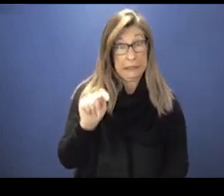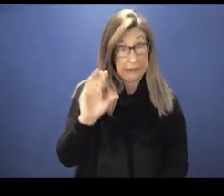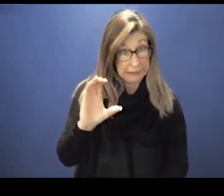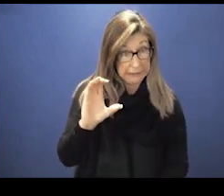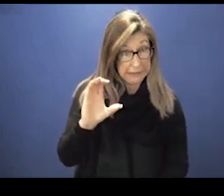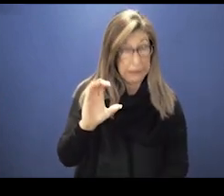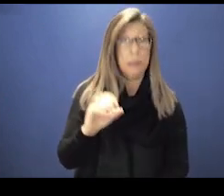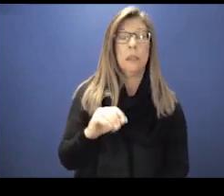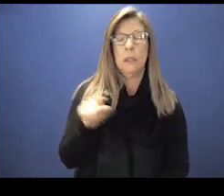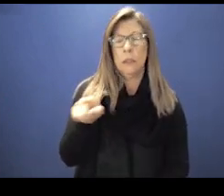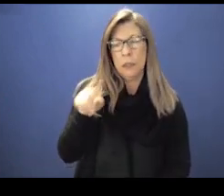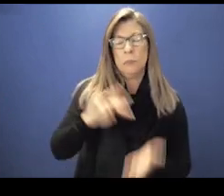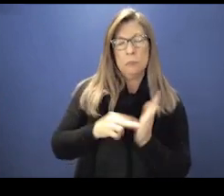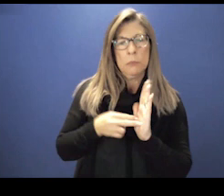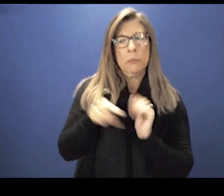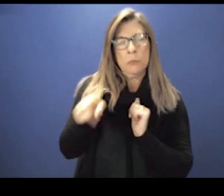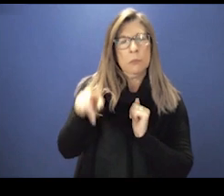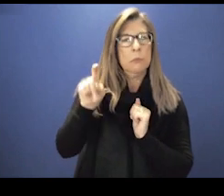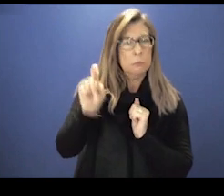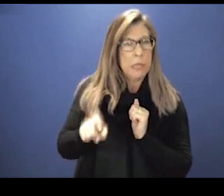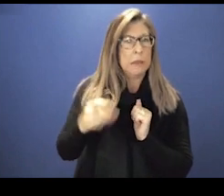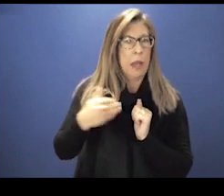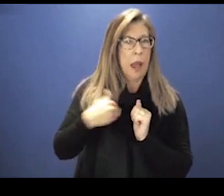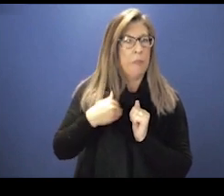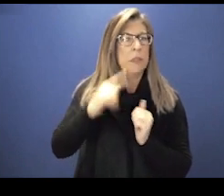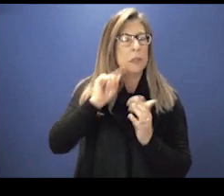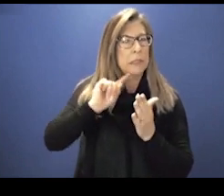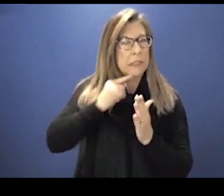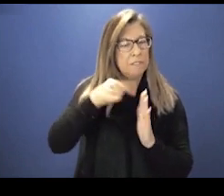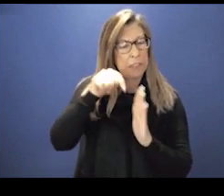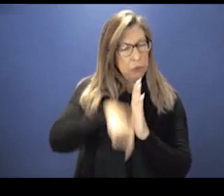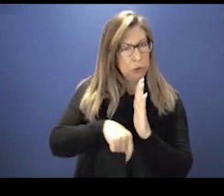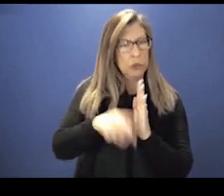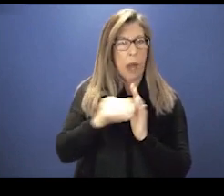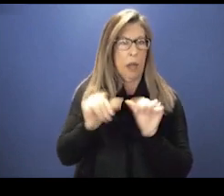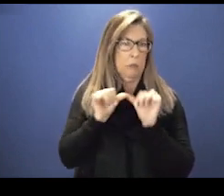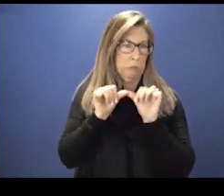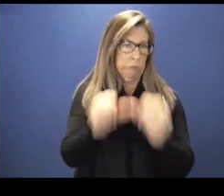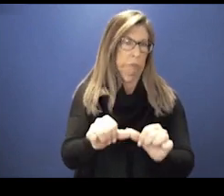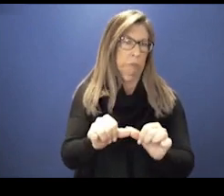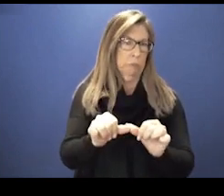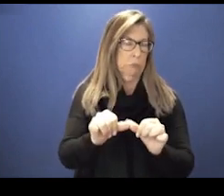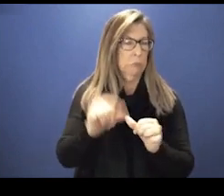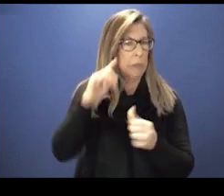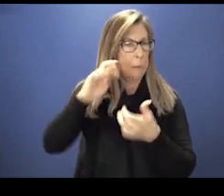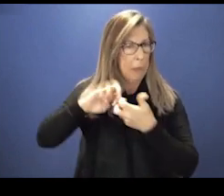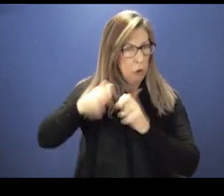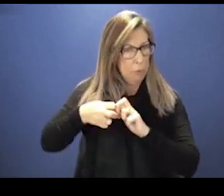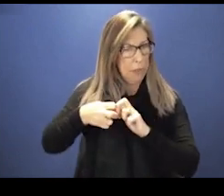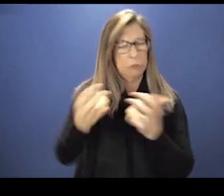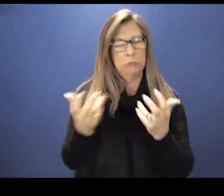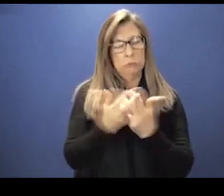limiting mental functions, a patient must have a severe and prolonged impairment which meets specific criteria.